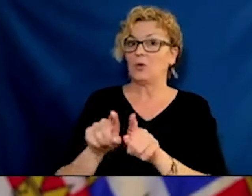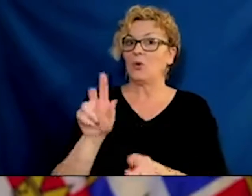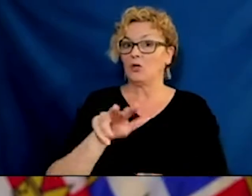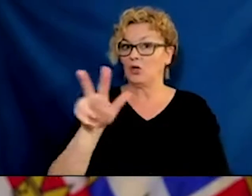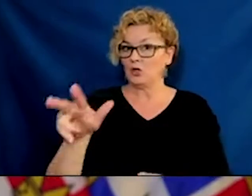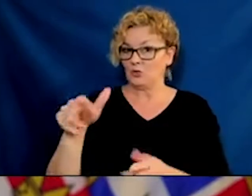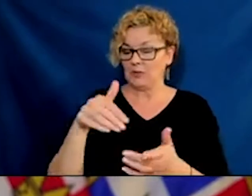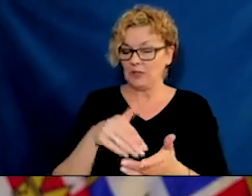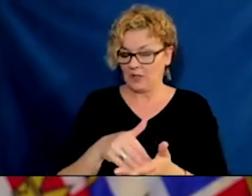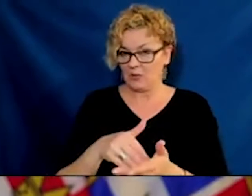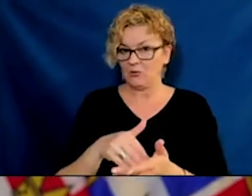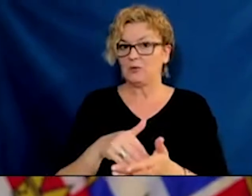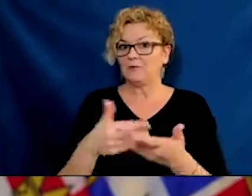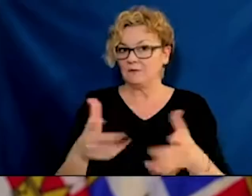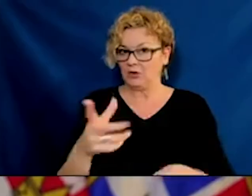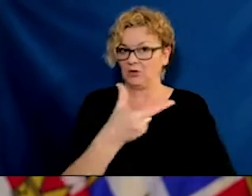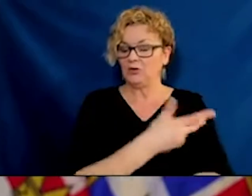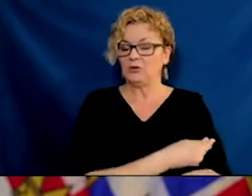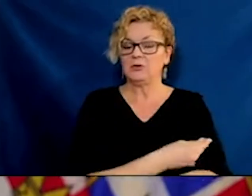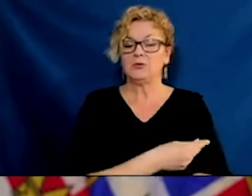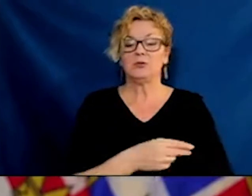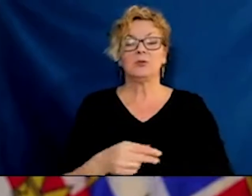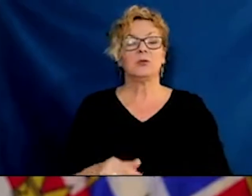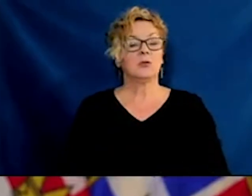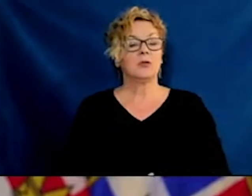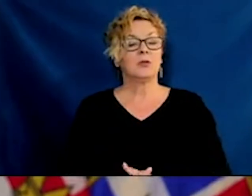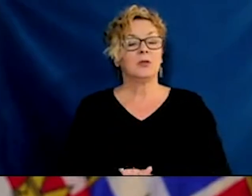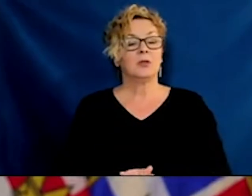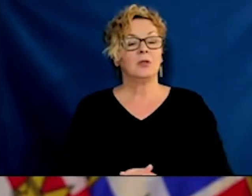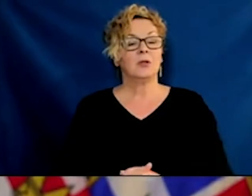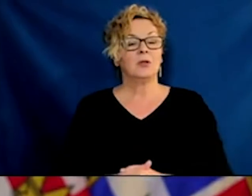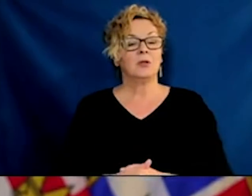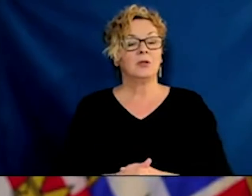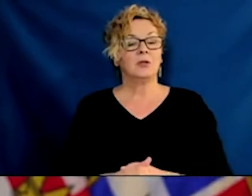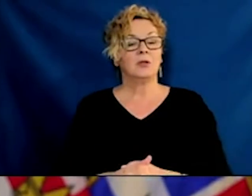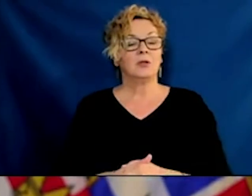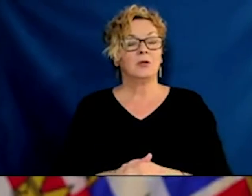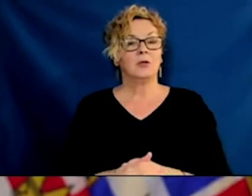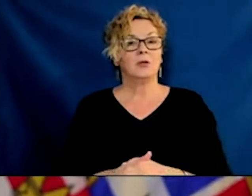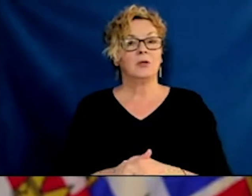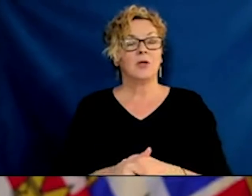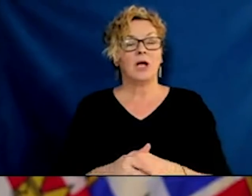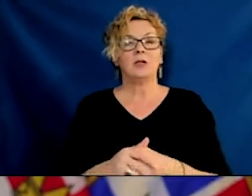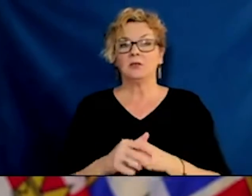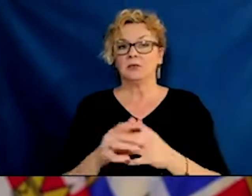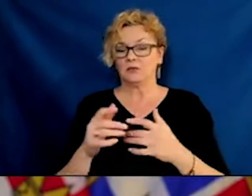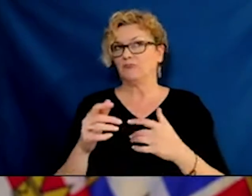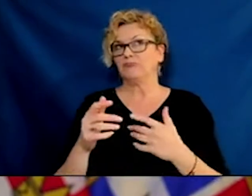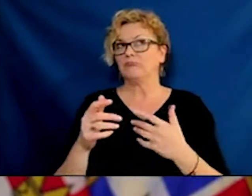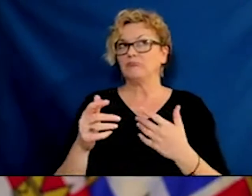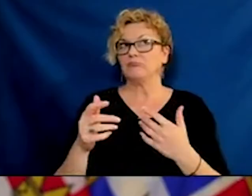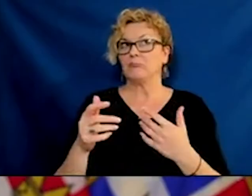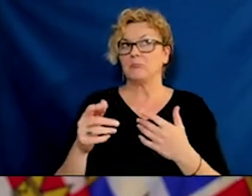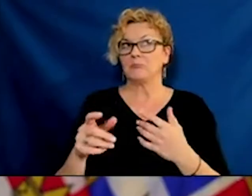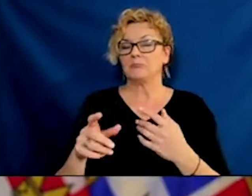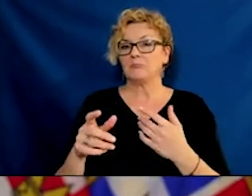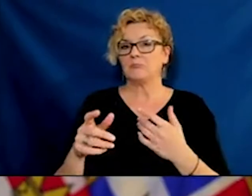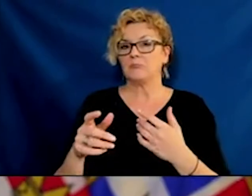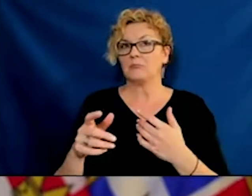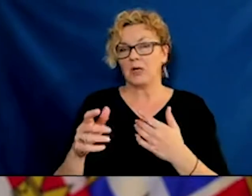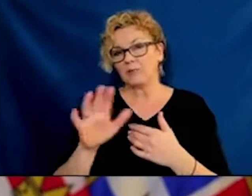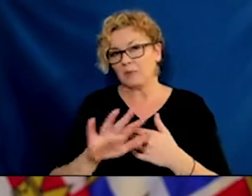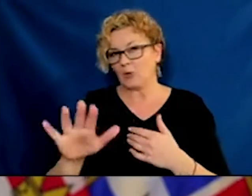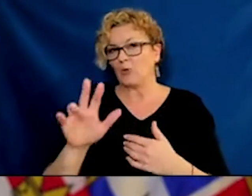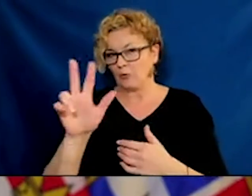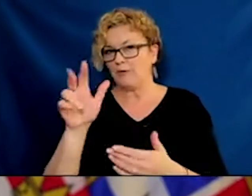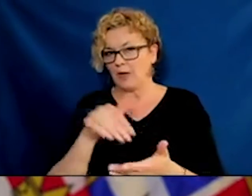25,701 long-term care residents, and a number of them, several thousand, close to 3,000, have received as well dose